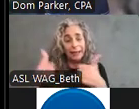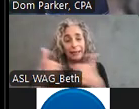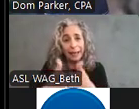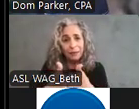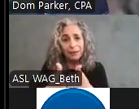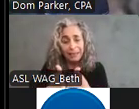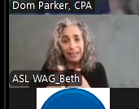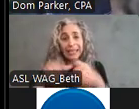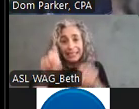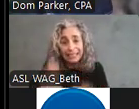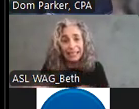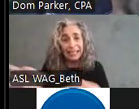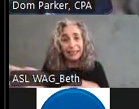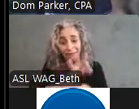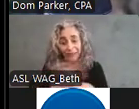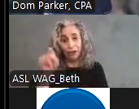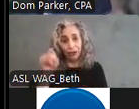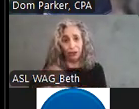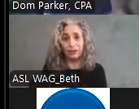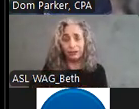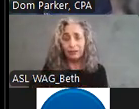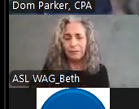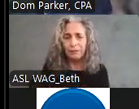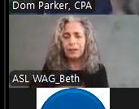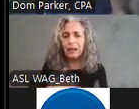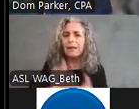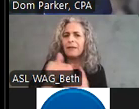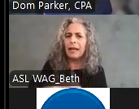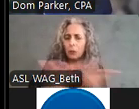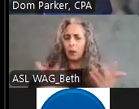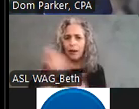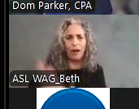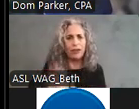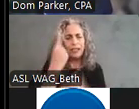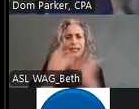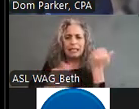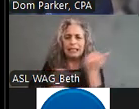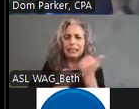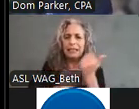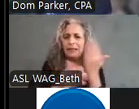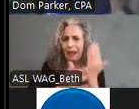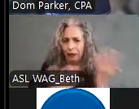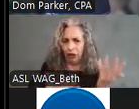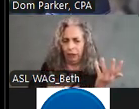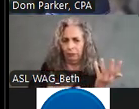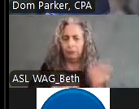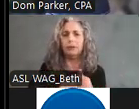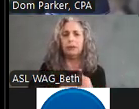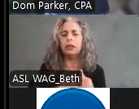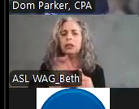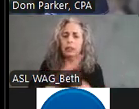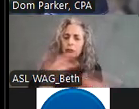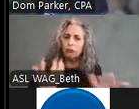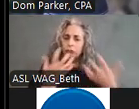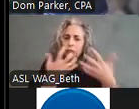these features. The next thing is understanding assistive technology. So we need to